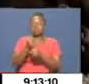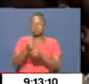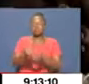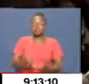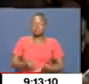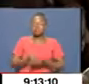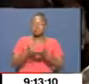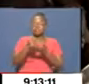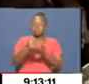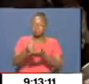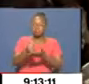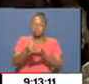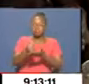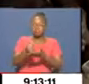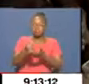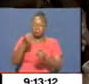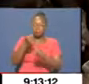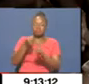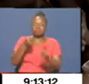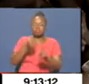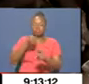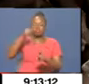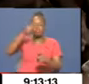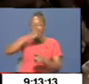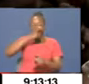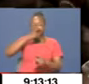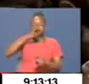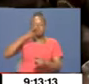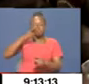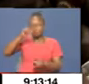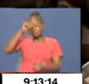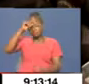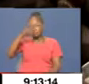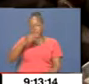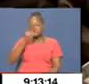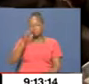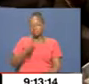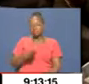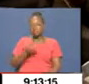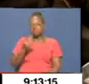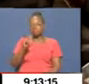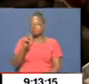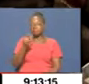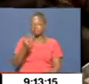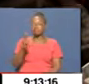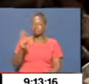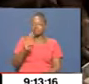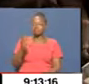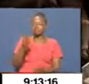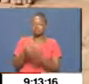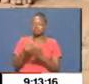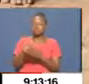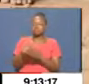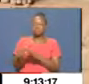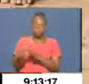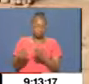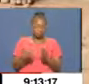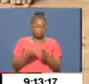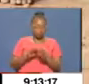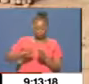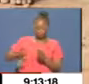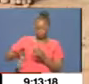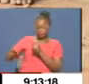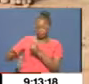drought. Government spokesperson Cyrus Oguna says already 1.2 billion shillings has been set aside for the month of